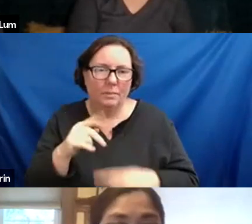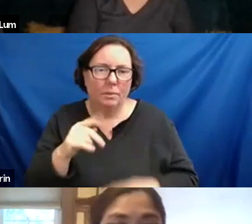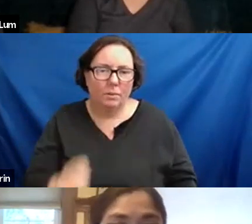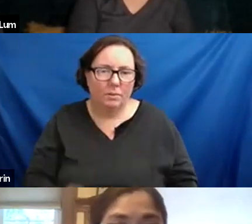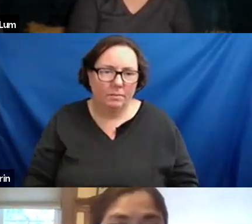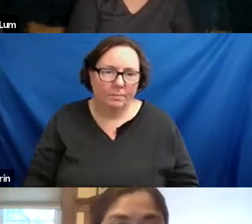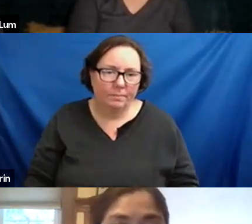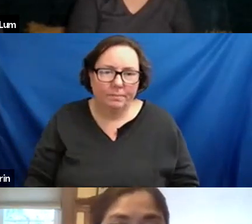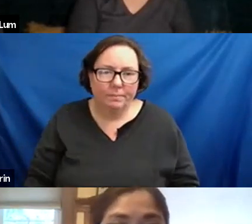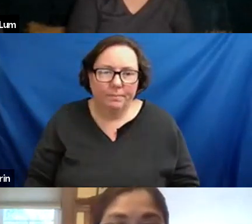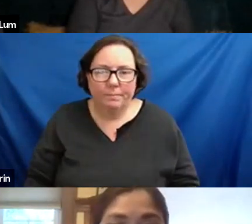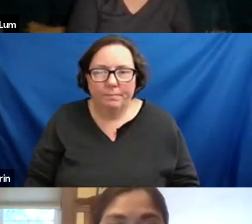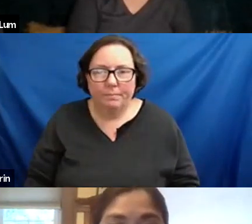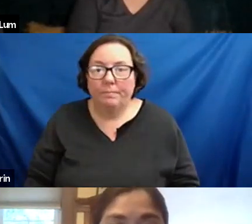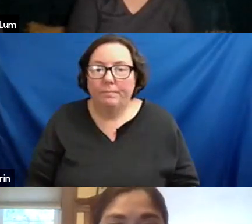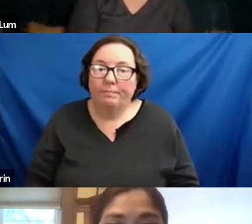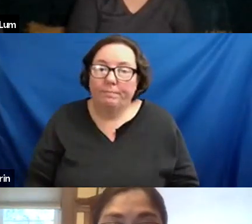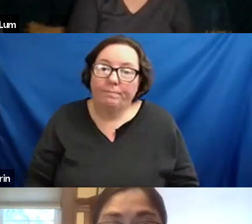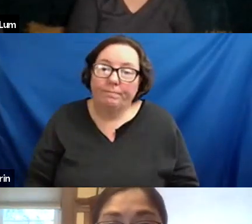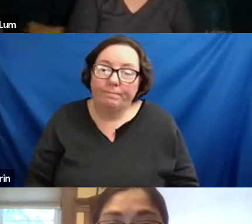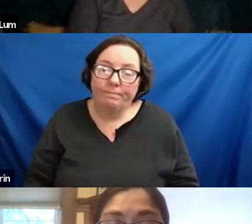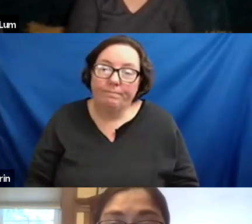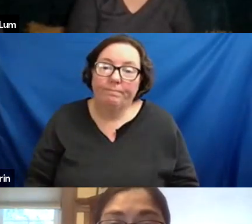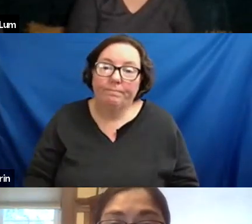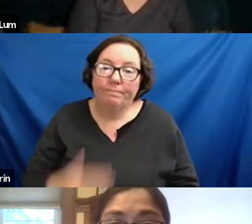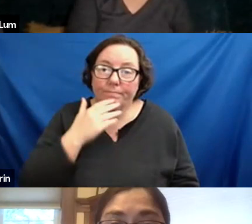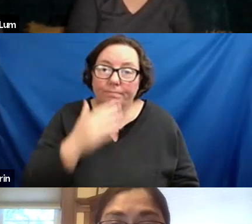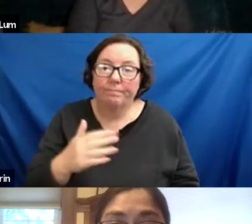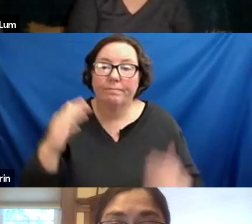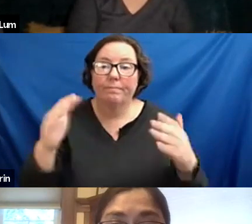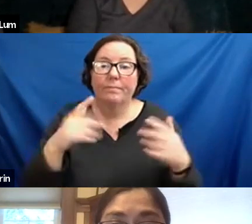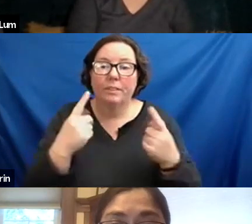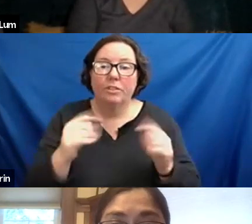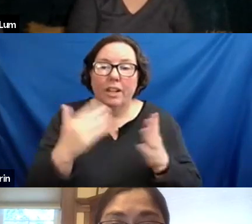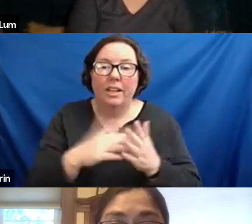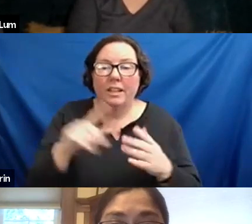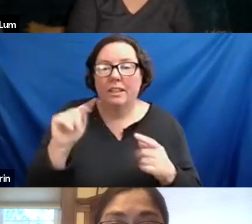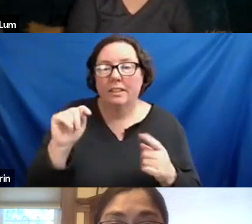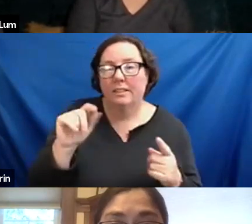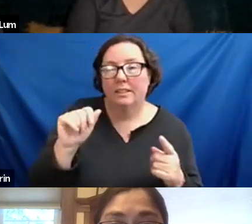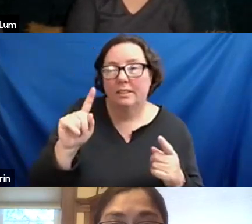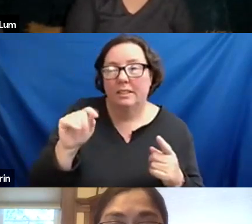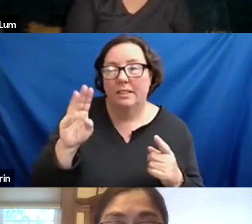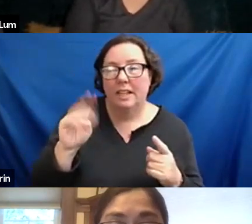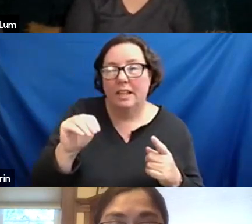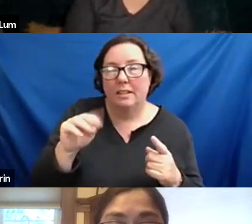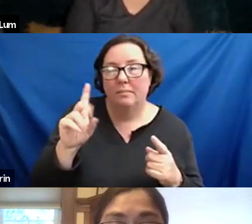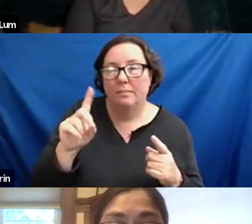much. Thank you. I will try again with Tatum Donovan.